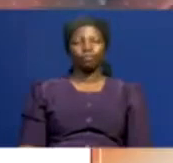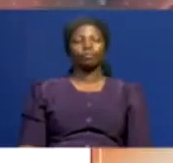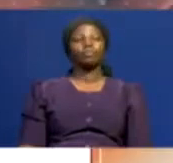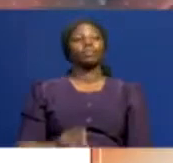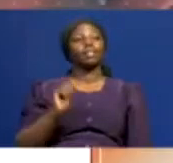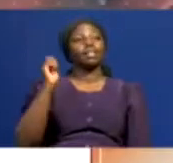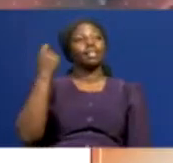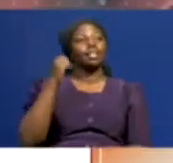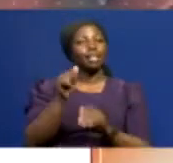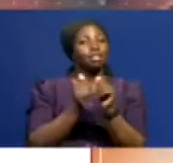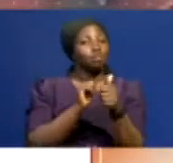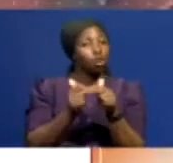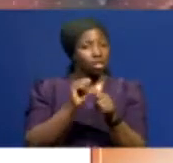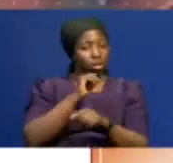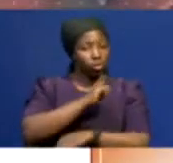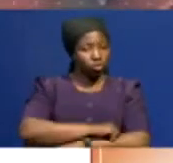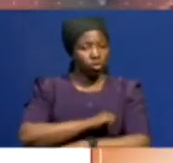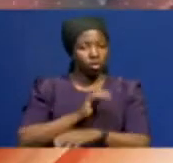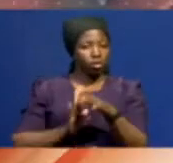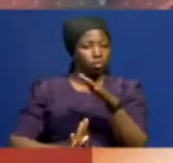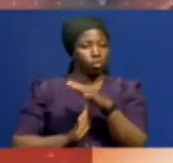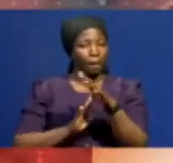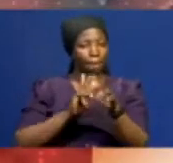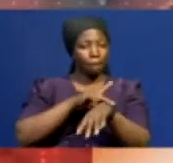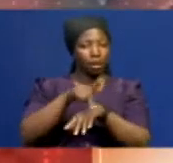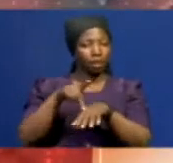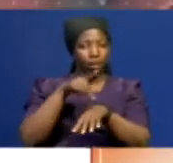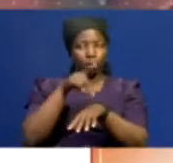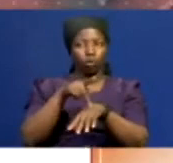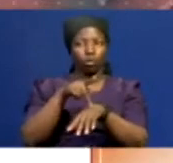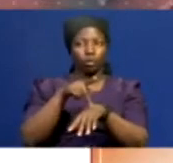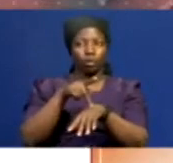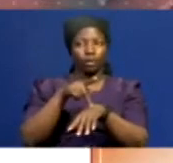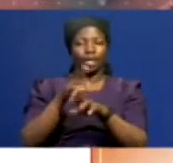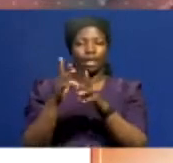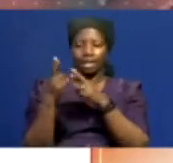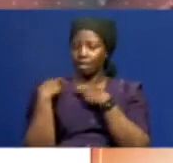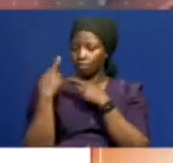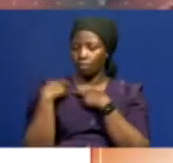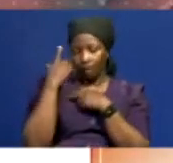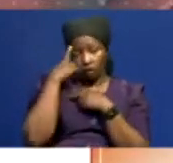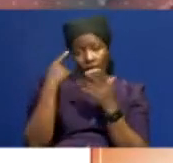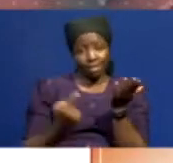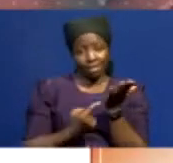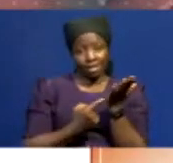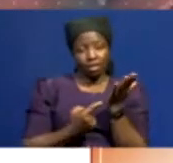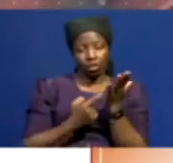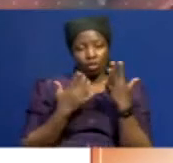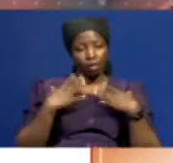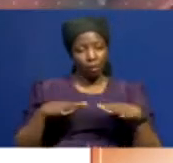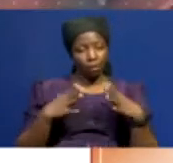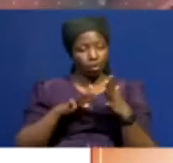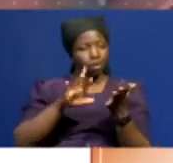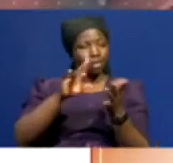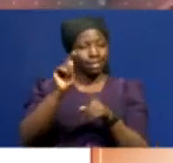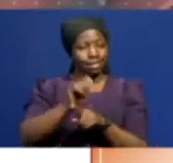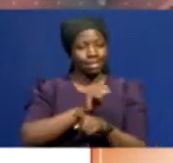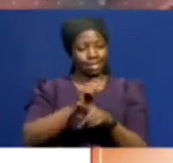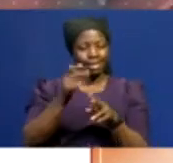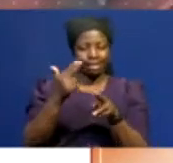On the Kenya Sports Academy's senior principal in charge of technical personnel training, Grace